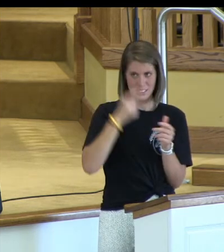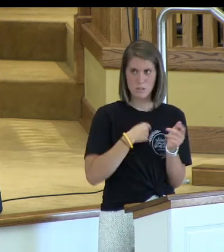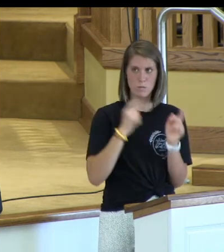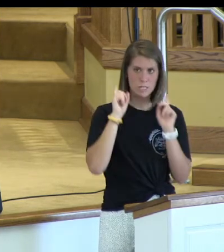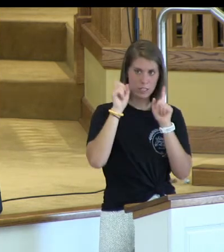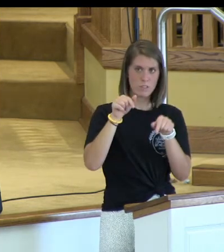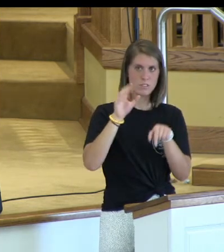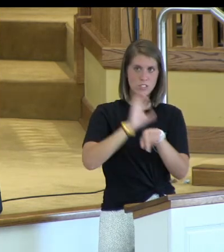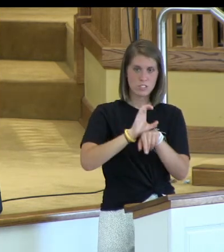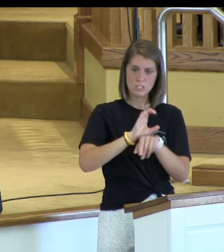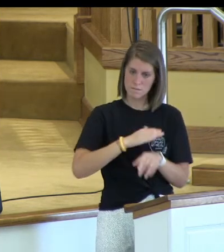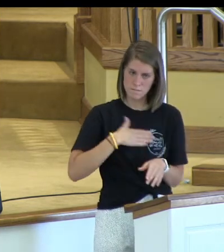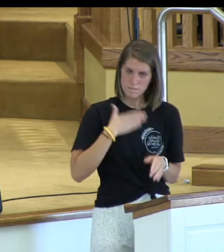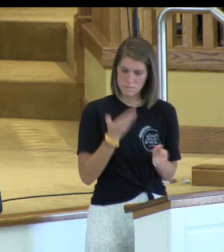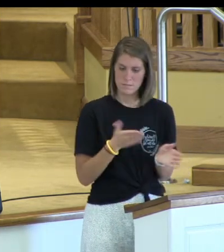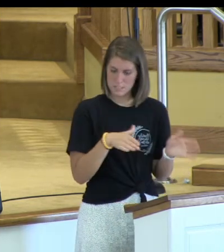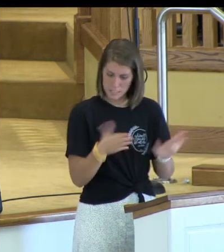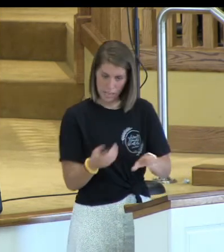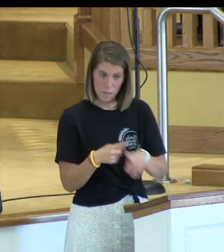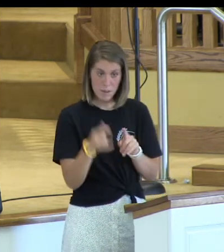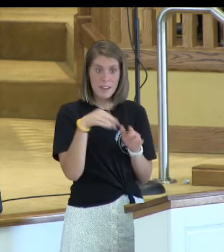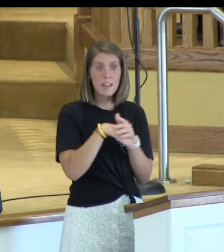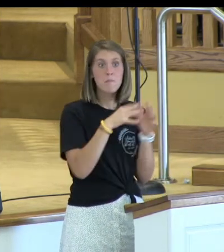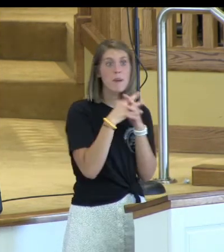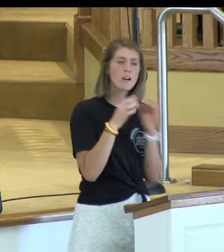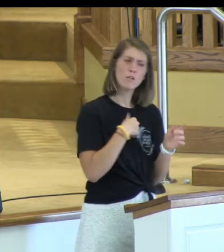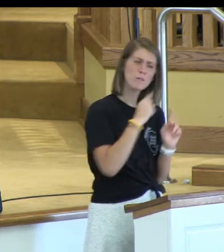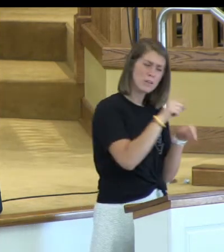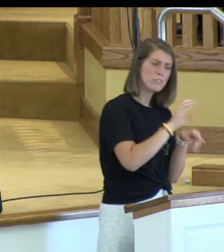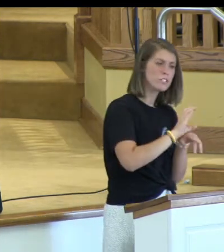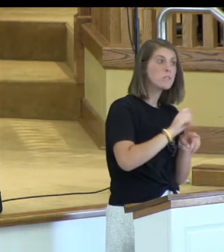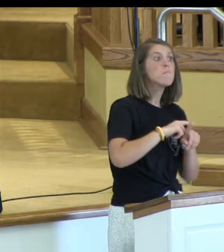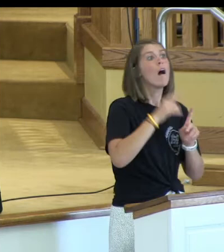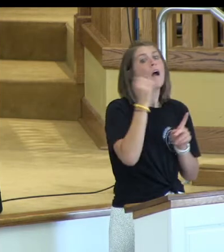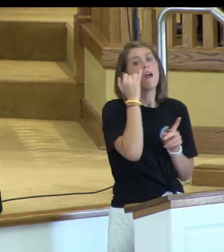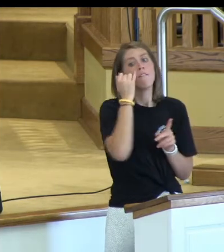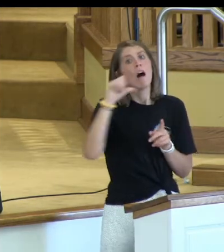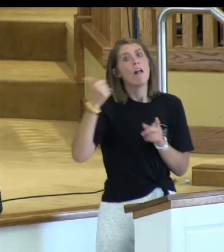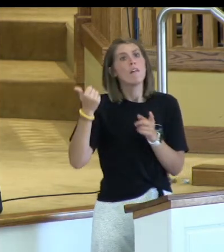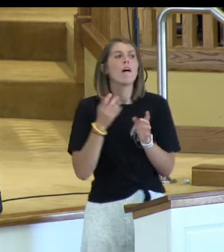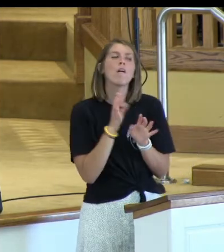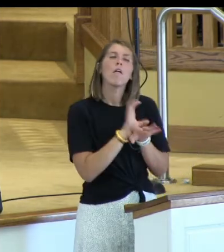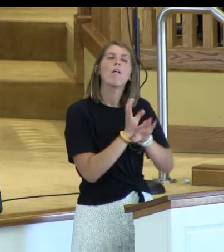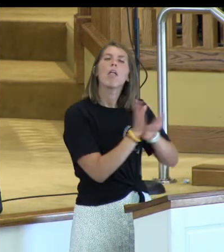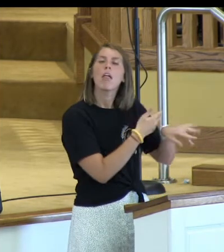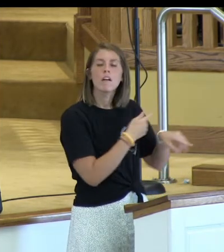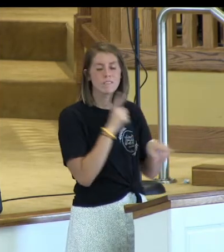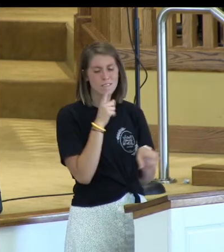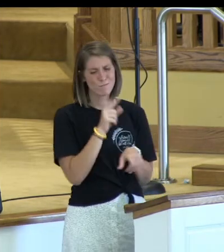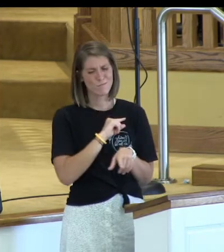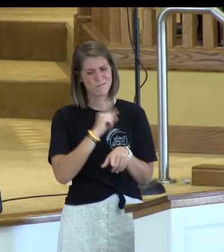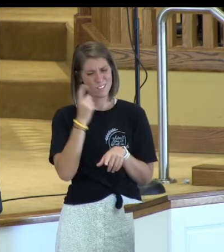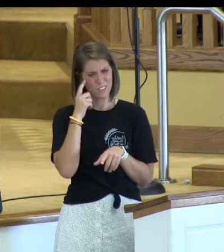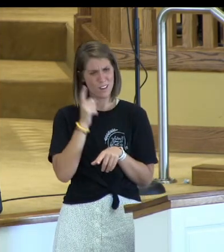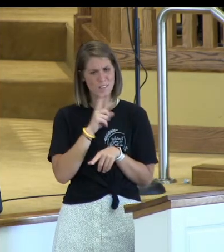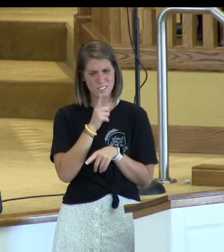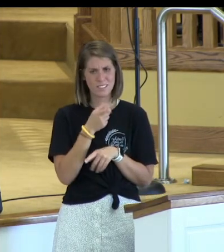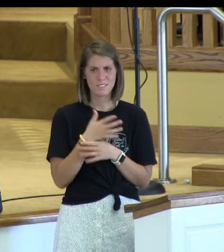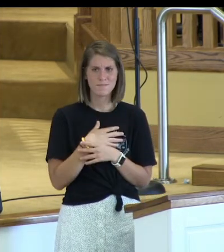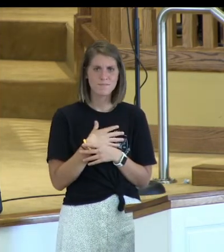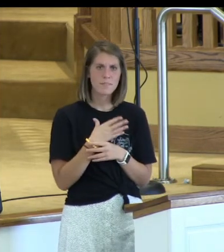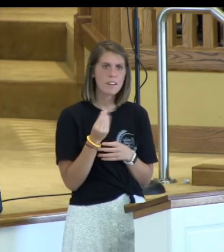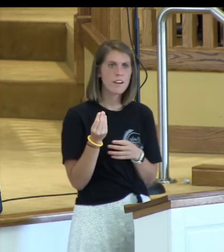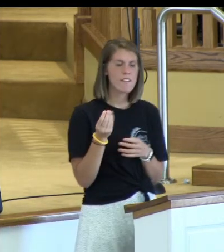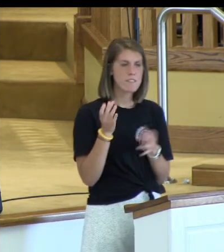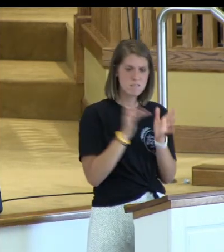die. In America, we go to church, unless something else comes up. And it's a convicting thought, it really is.